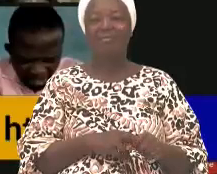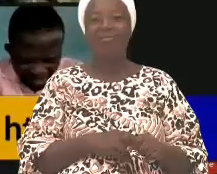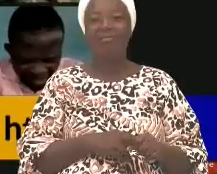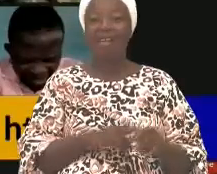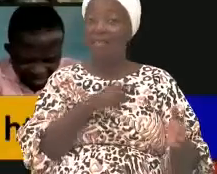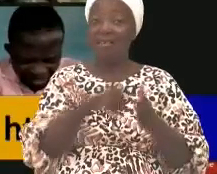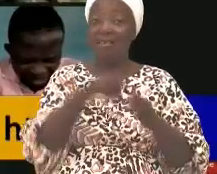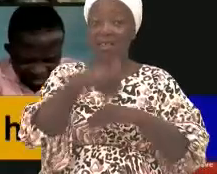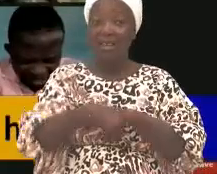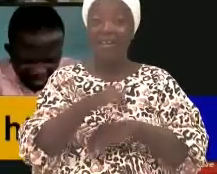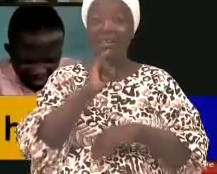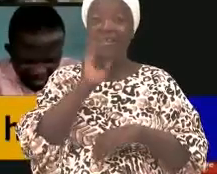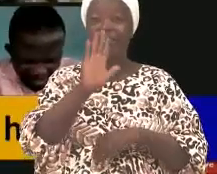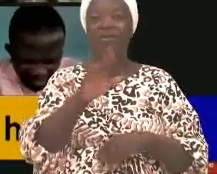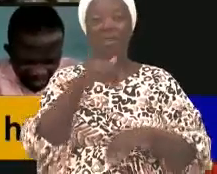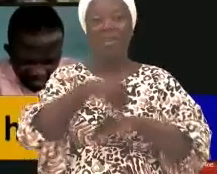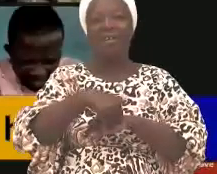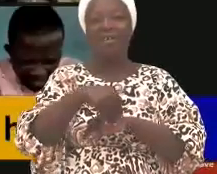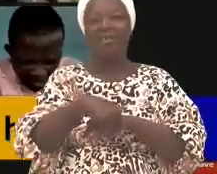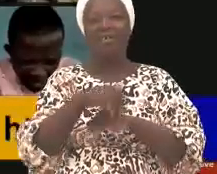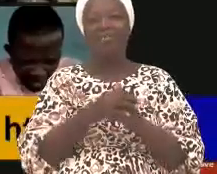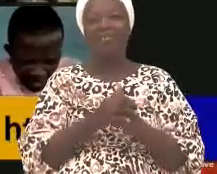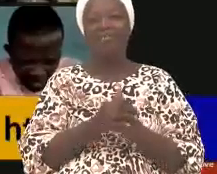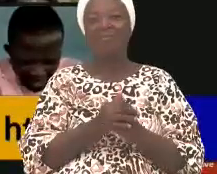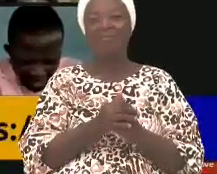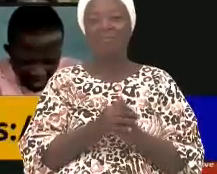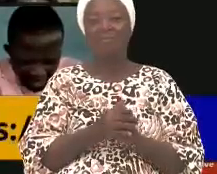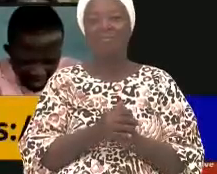Tonight is your night.